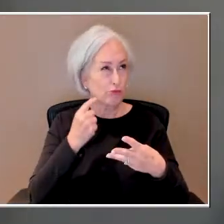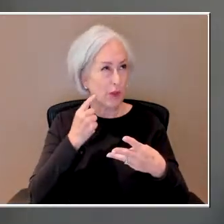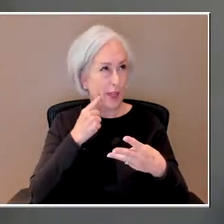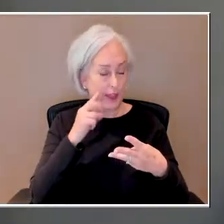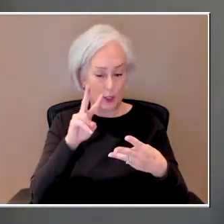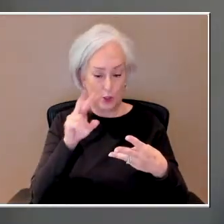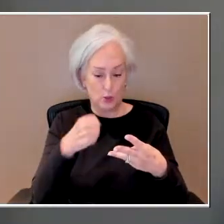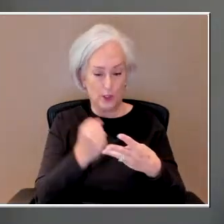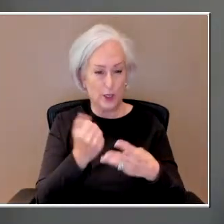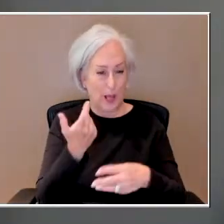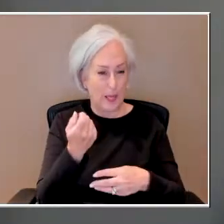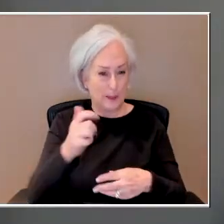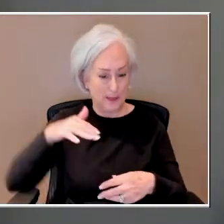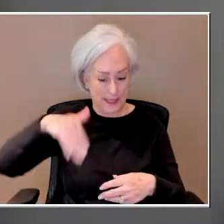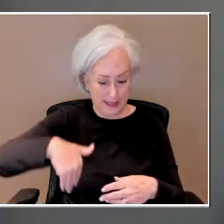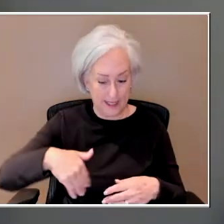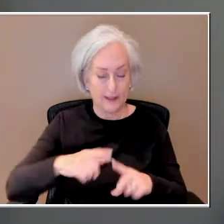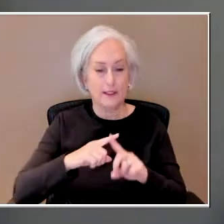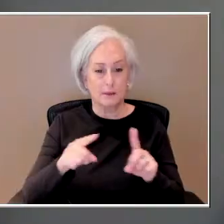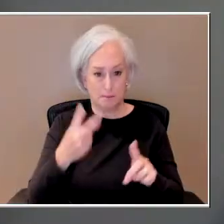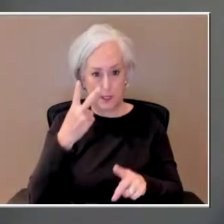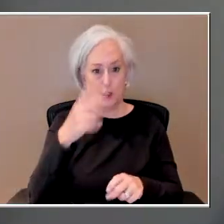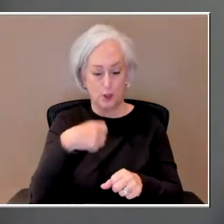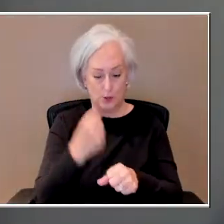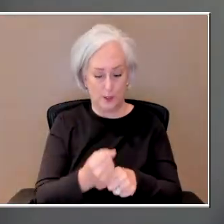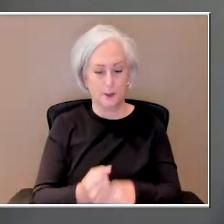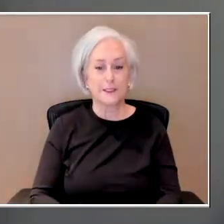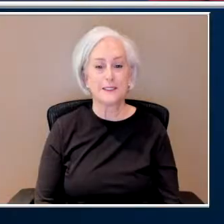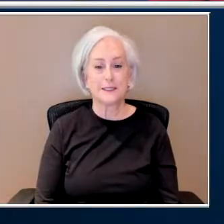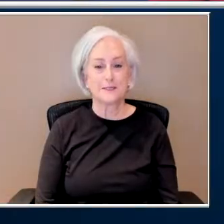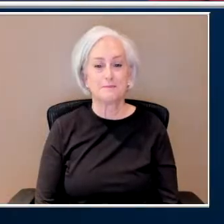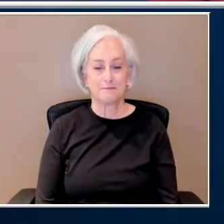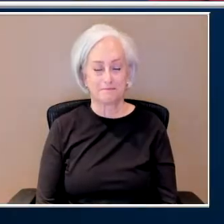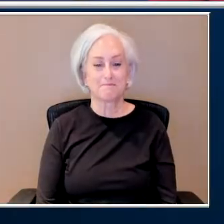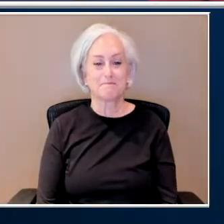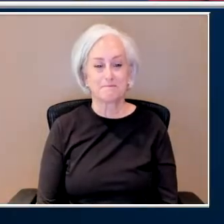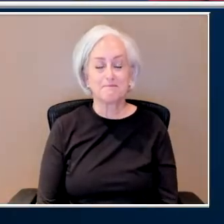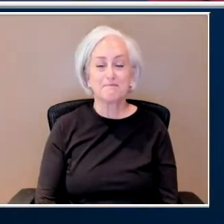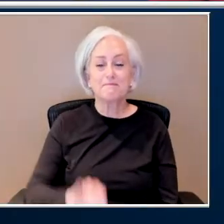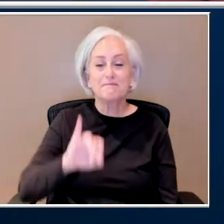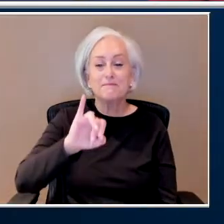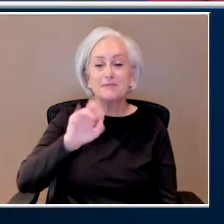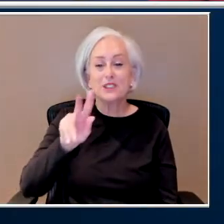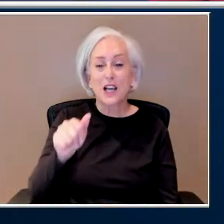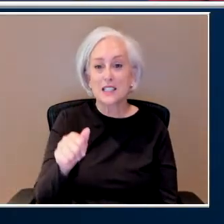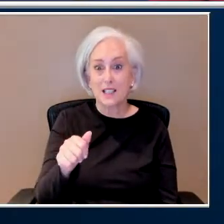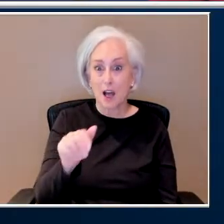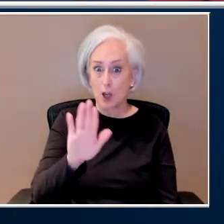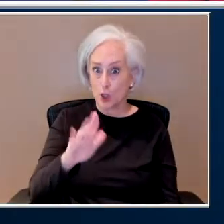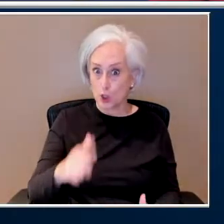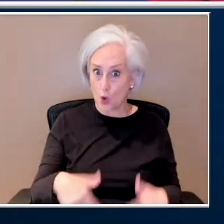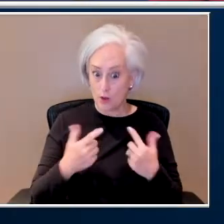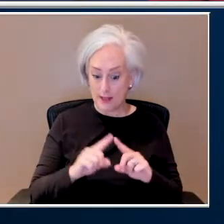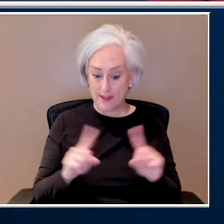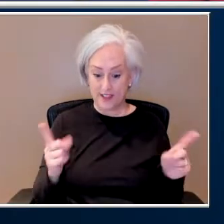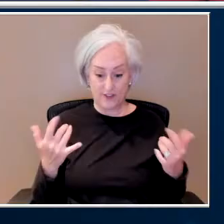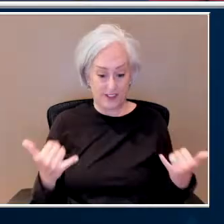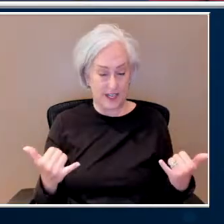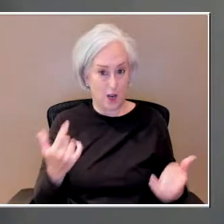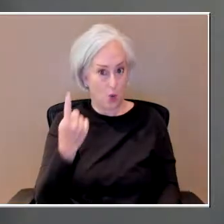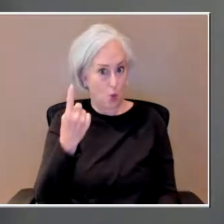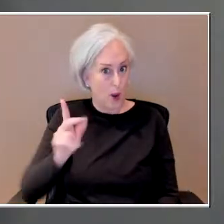bit late, but it was his 2-year biopsy. And Jessica, what about you? Life any different with just one kidney?